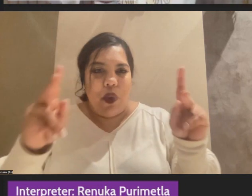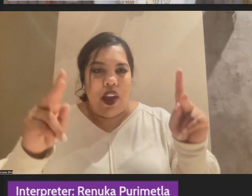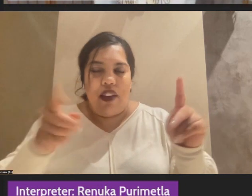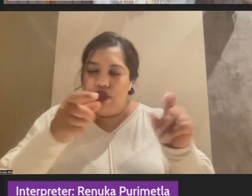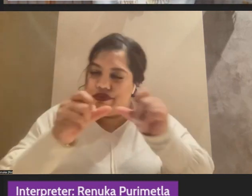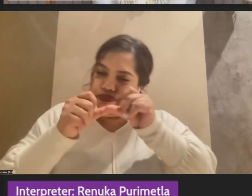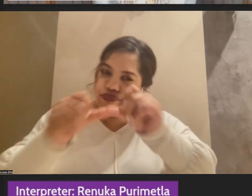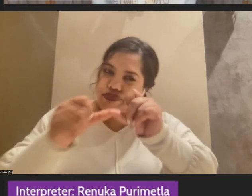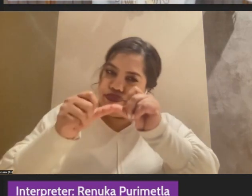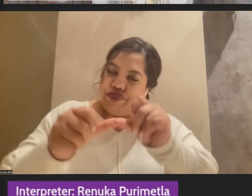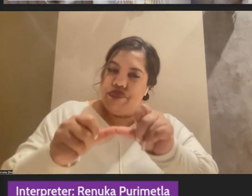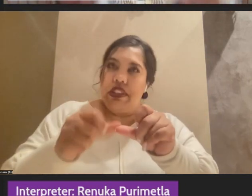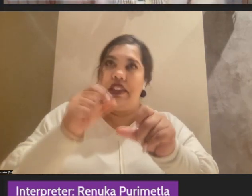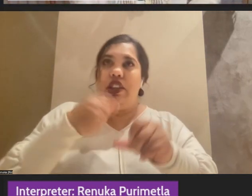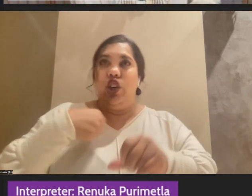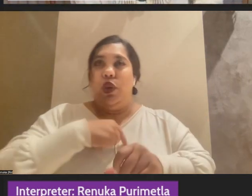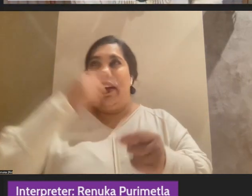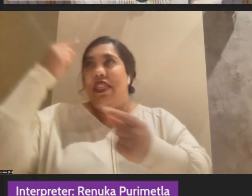there is always more.